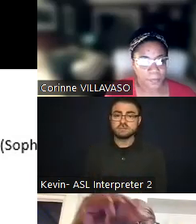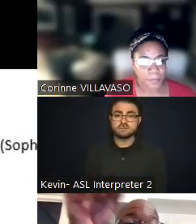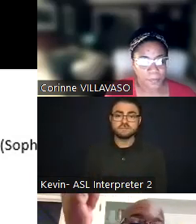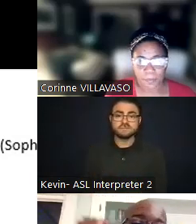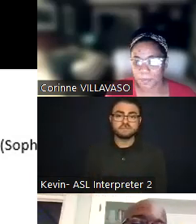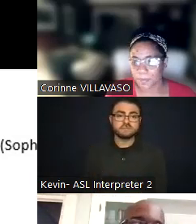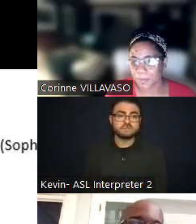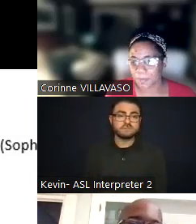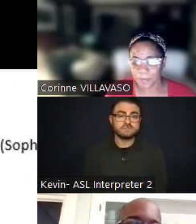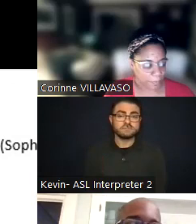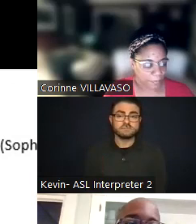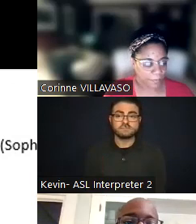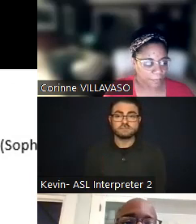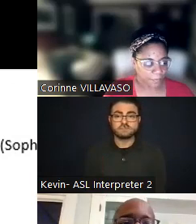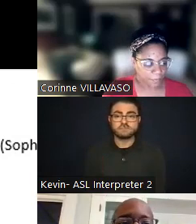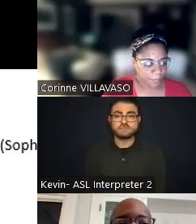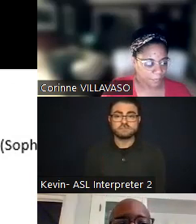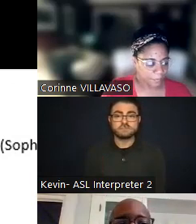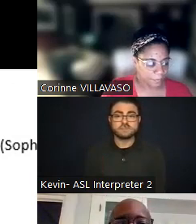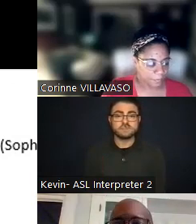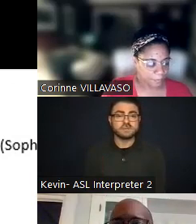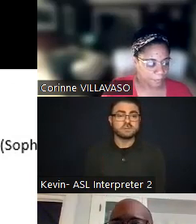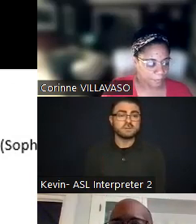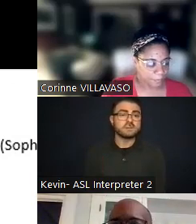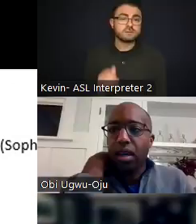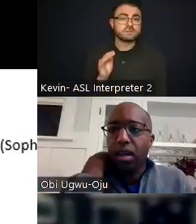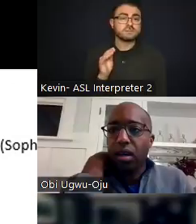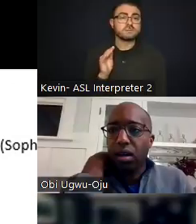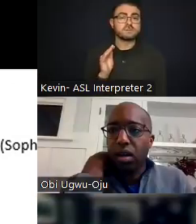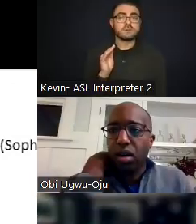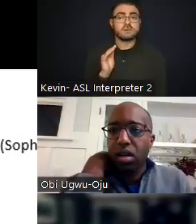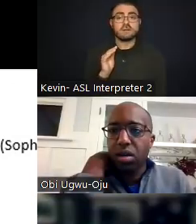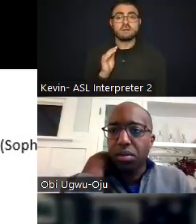Sorry, I muted myself while I'm saying this point. There was a